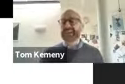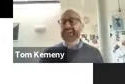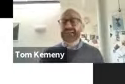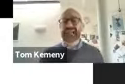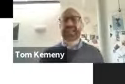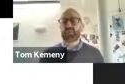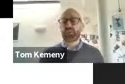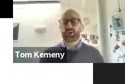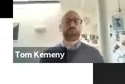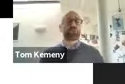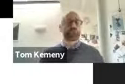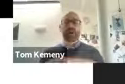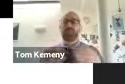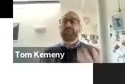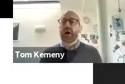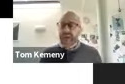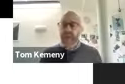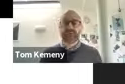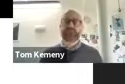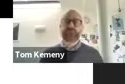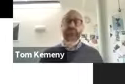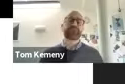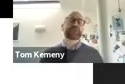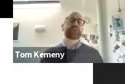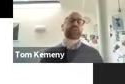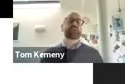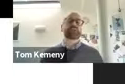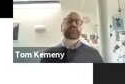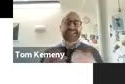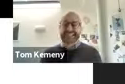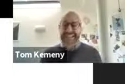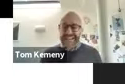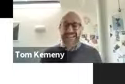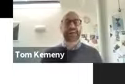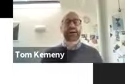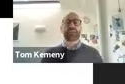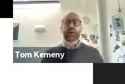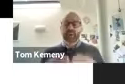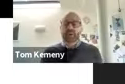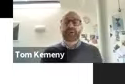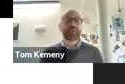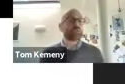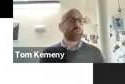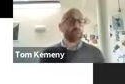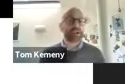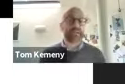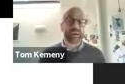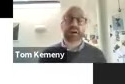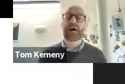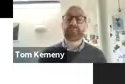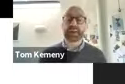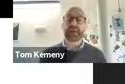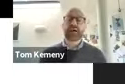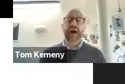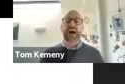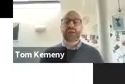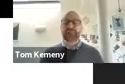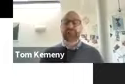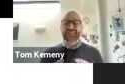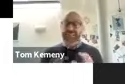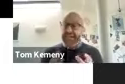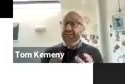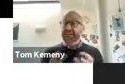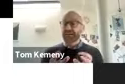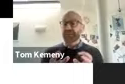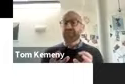And what we can see is that these workers who are applying these disruptive technologies, extending them, putting them to work in the economy,